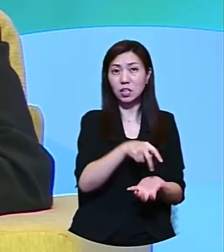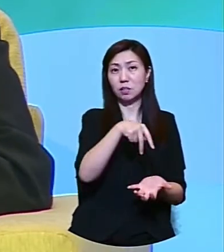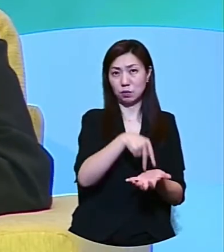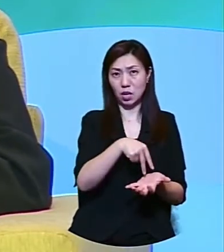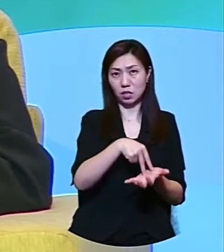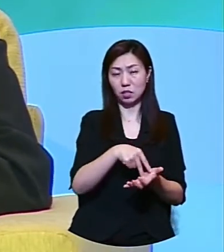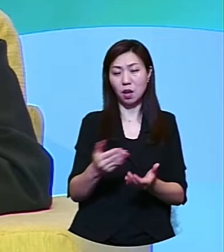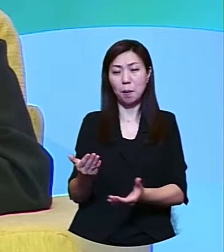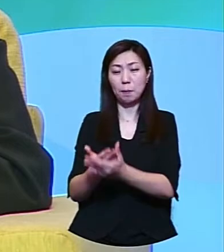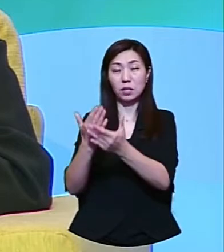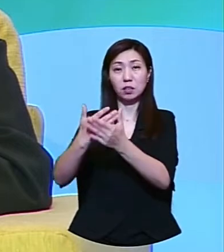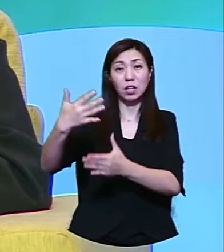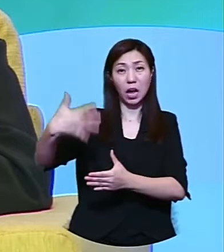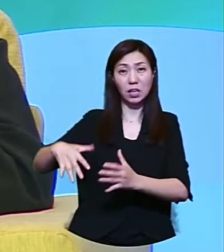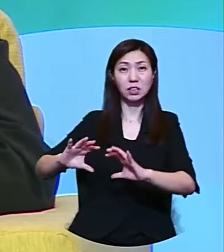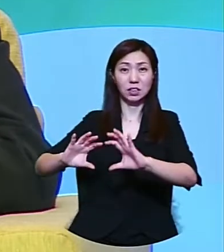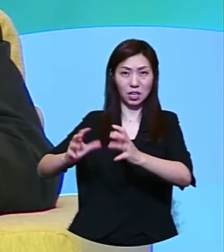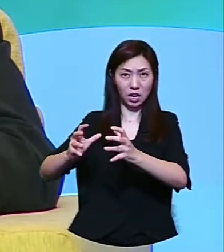through